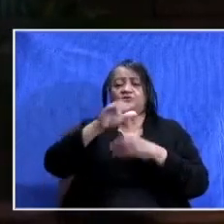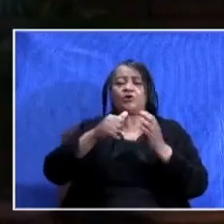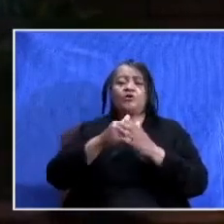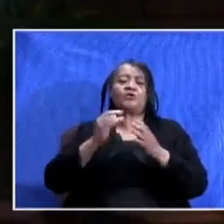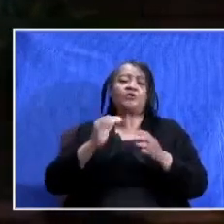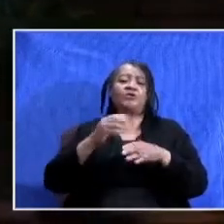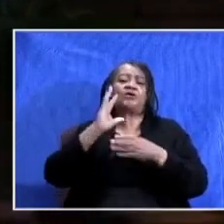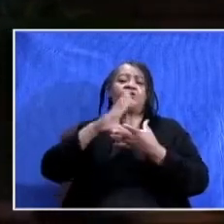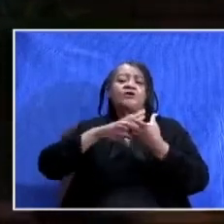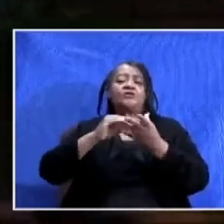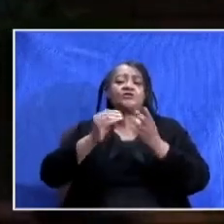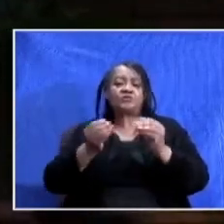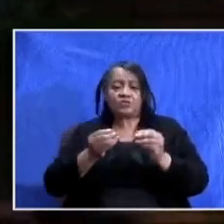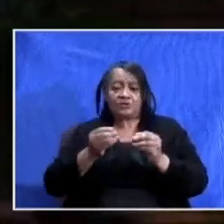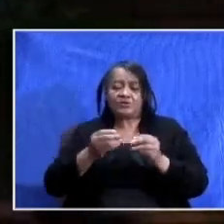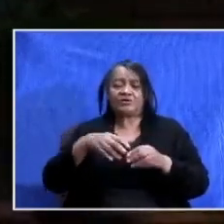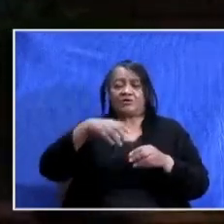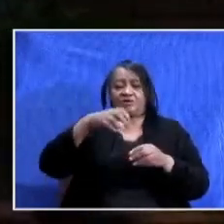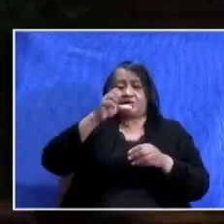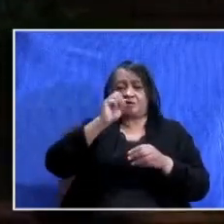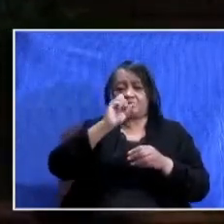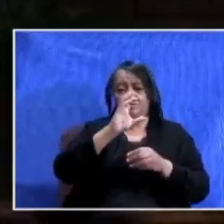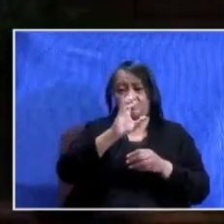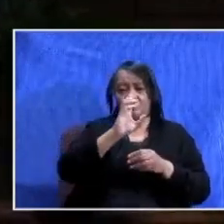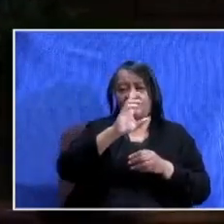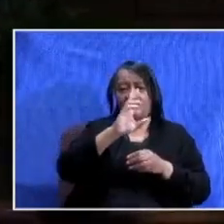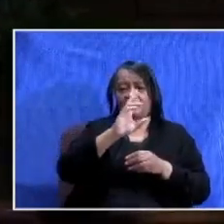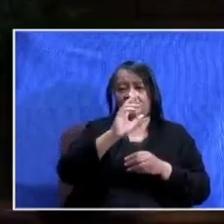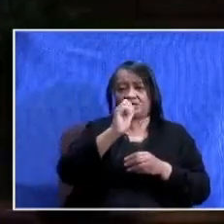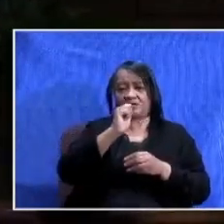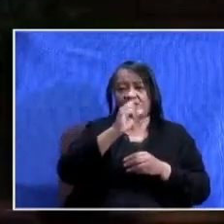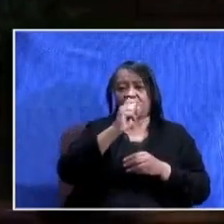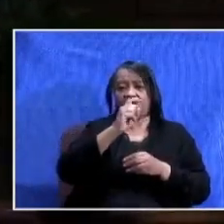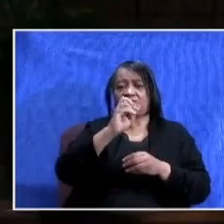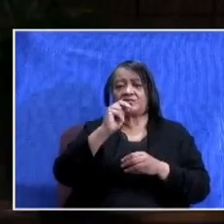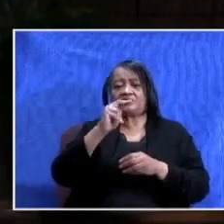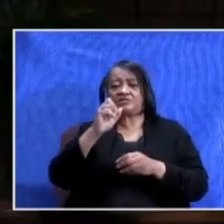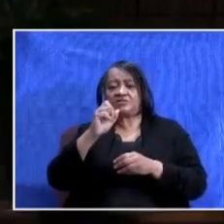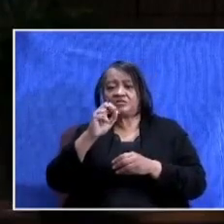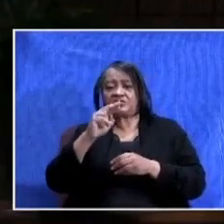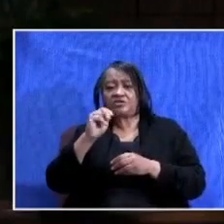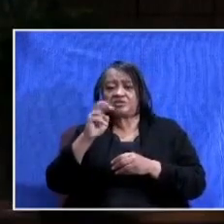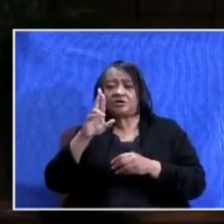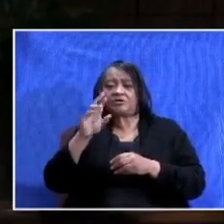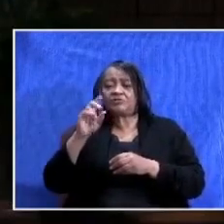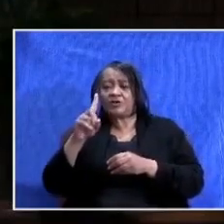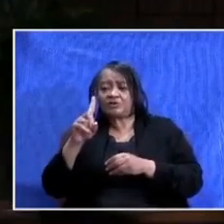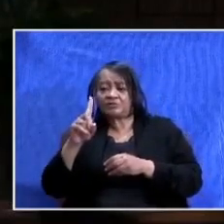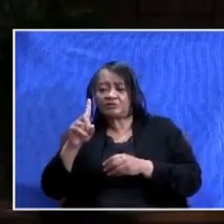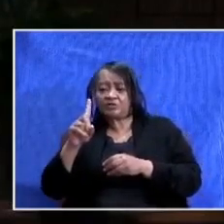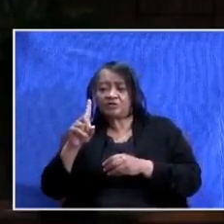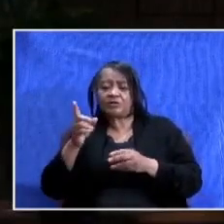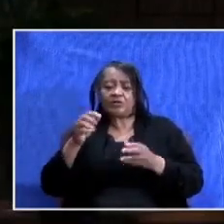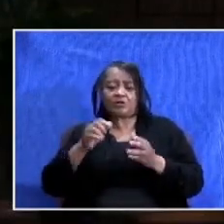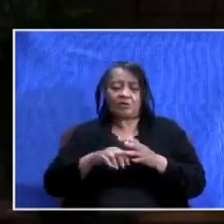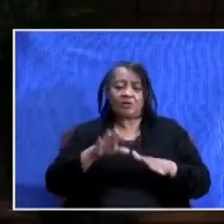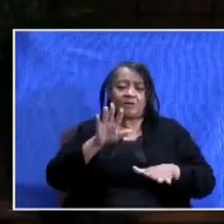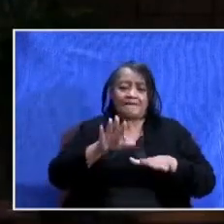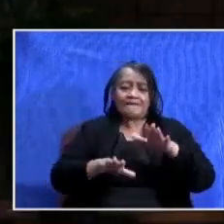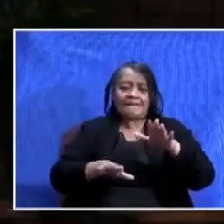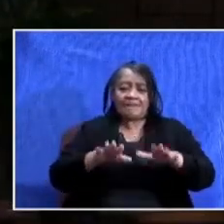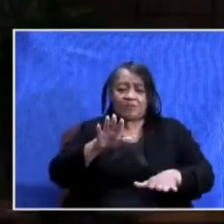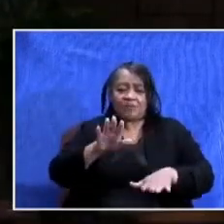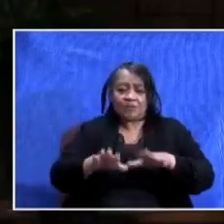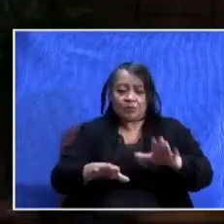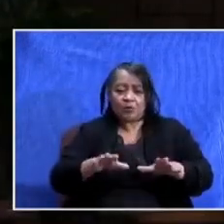know what that is? Chastening rod is the whip. Stony the road we trod, bitter the